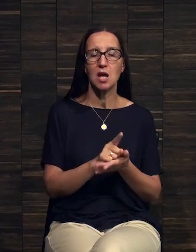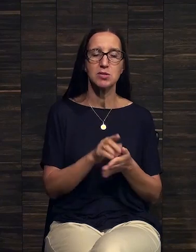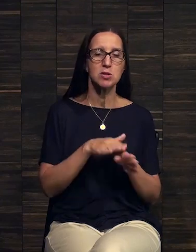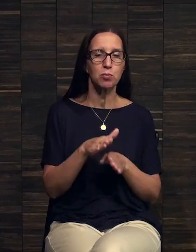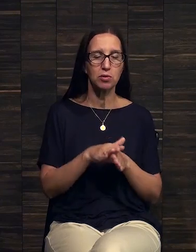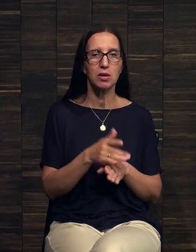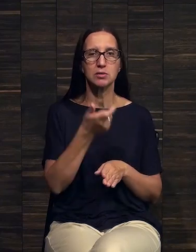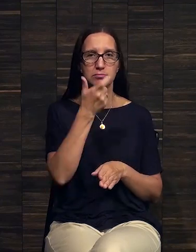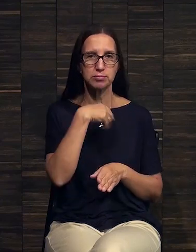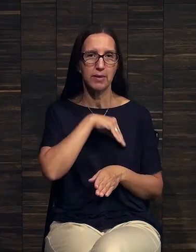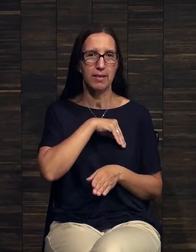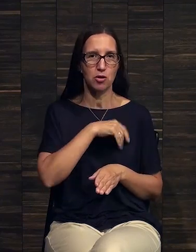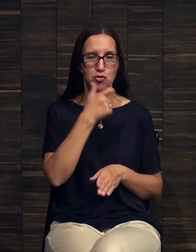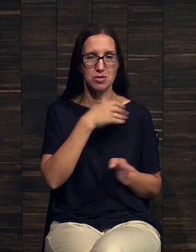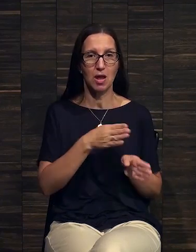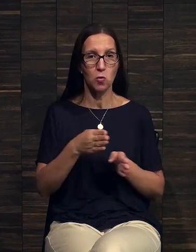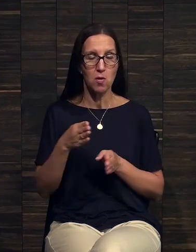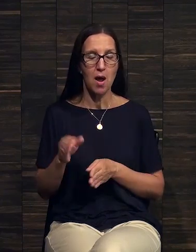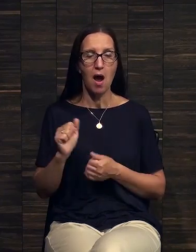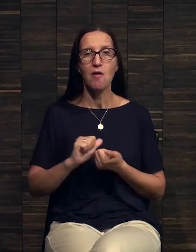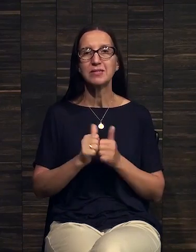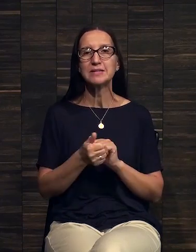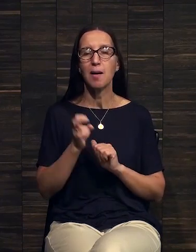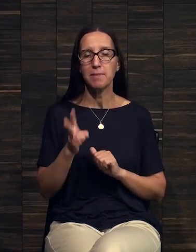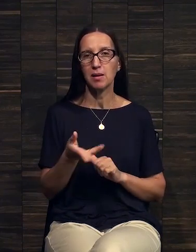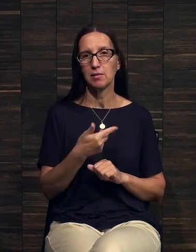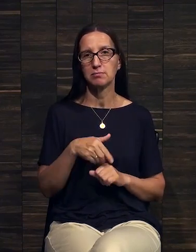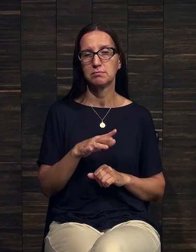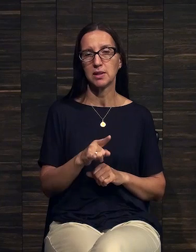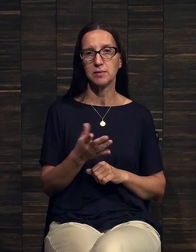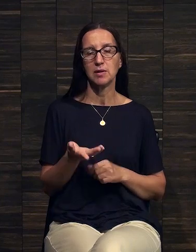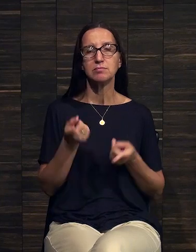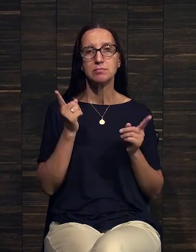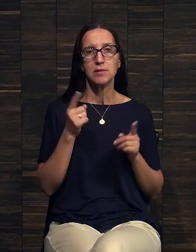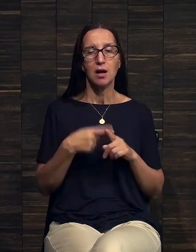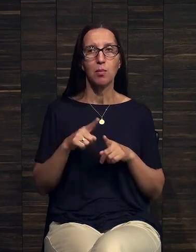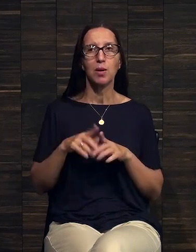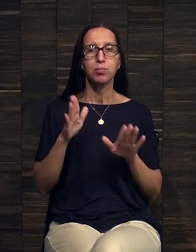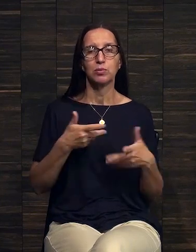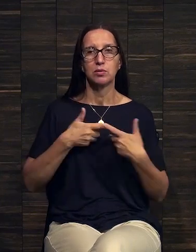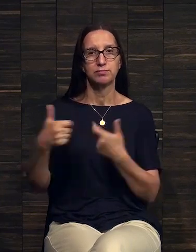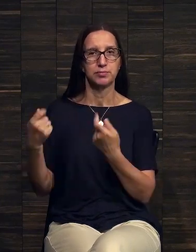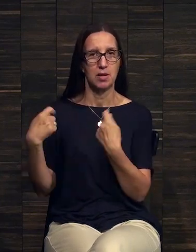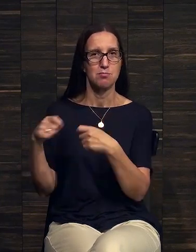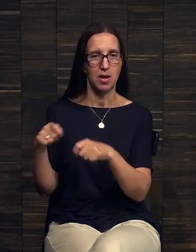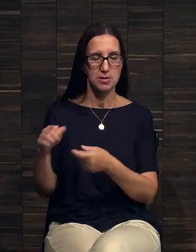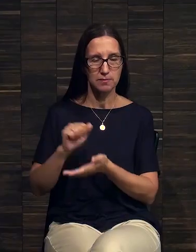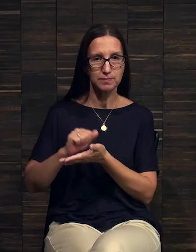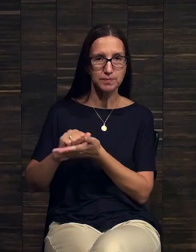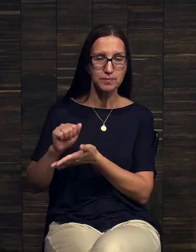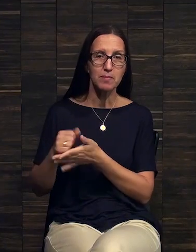stipulating that we oblige to follow ethic rules, and in exchange the distributors